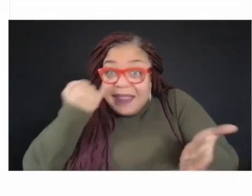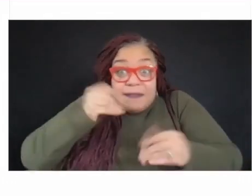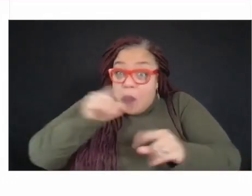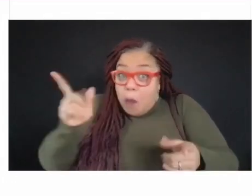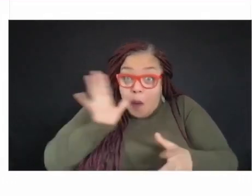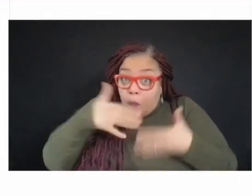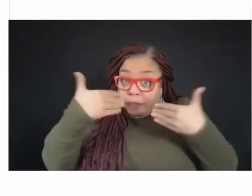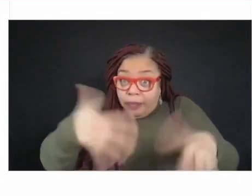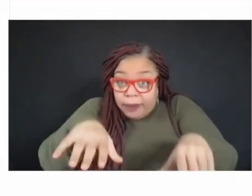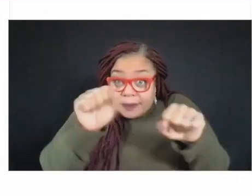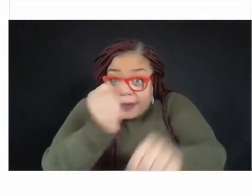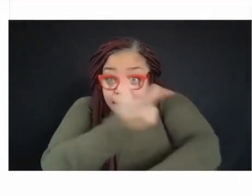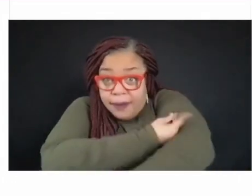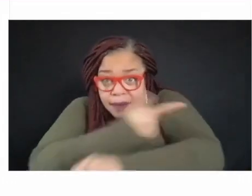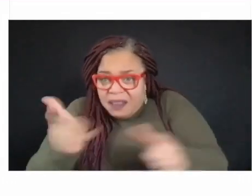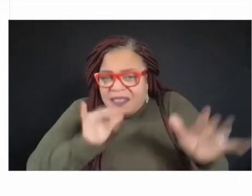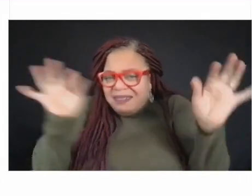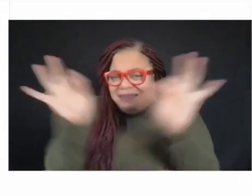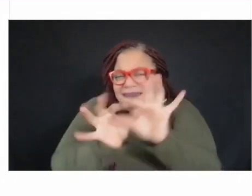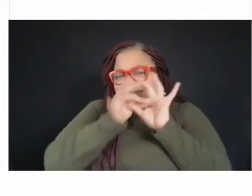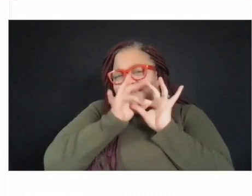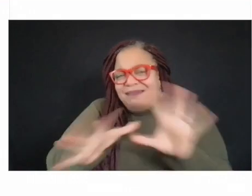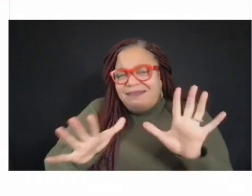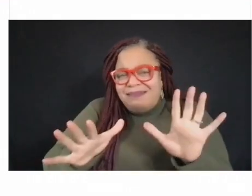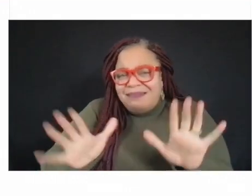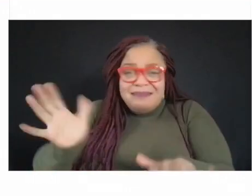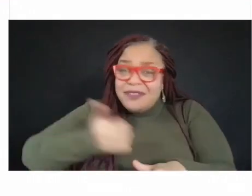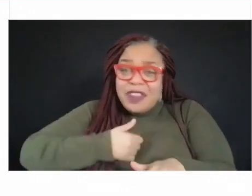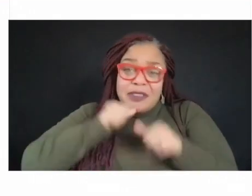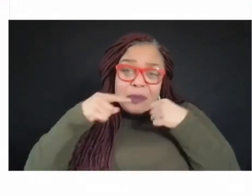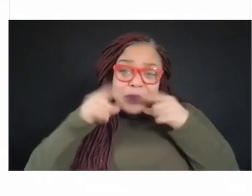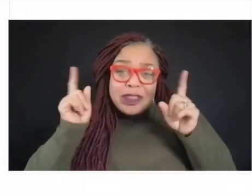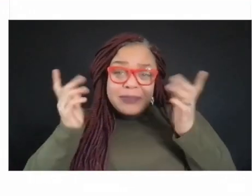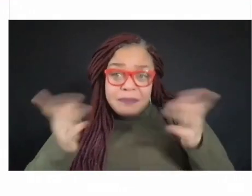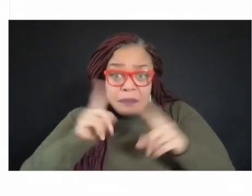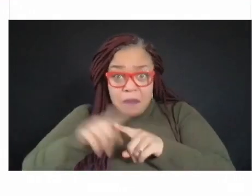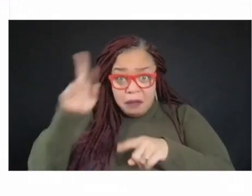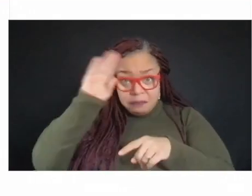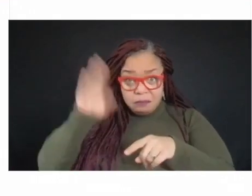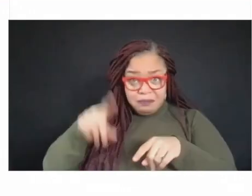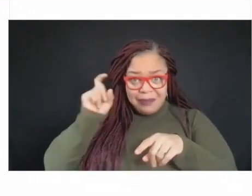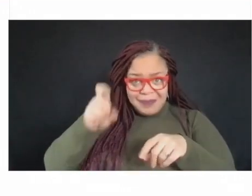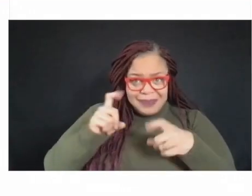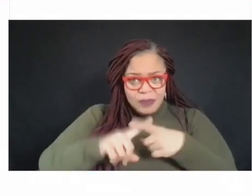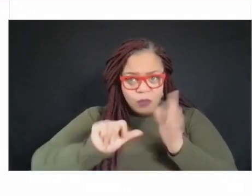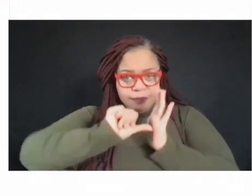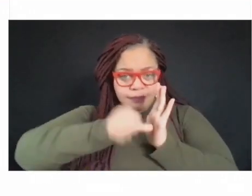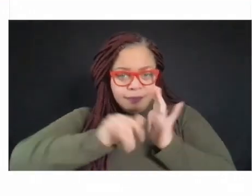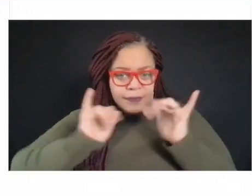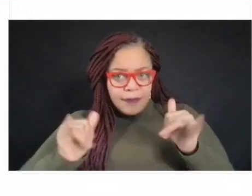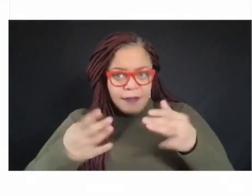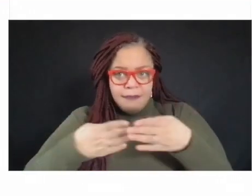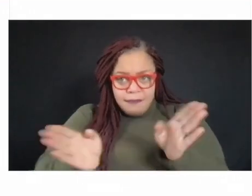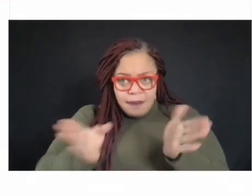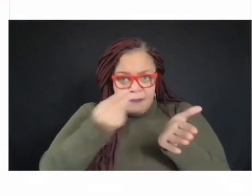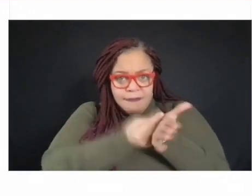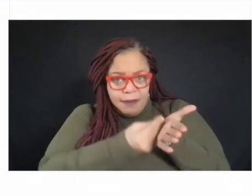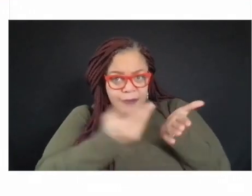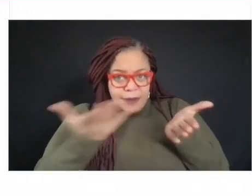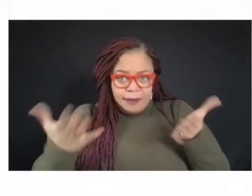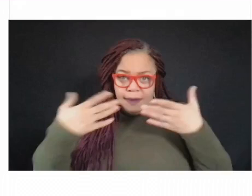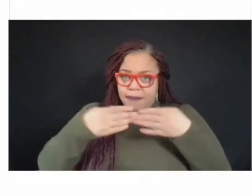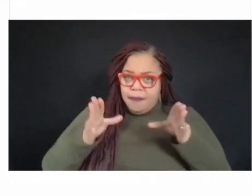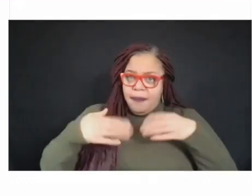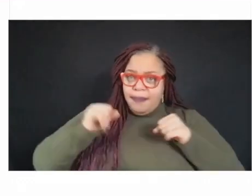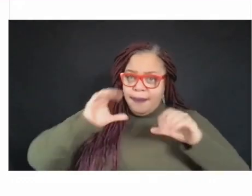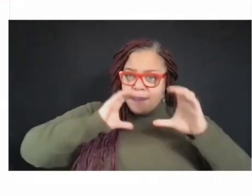that we need to sort of emphasize that funding public health communication is a big priority and needs to be funded at a much better level than it has